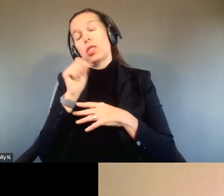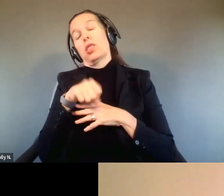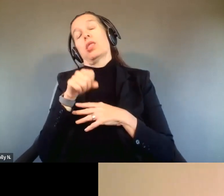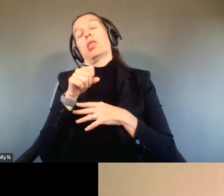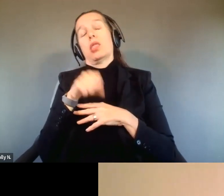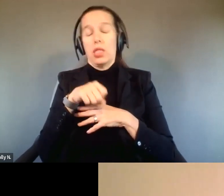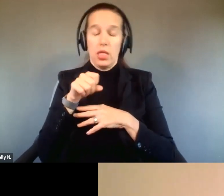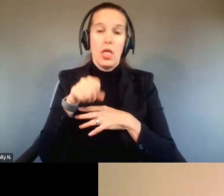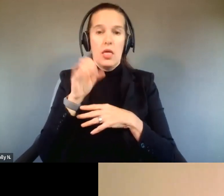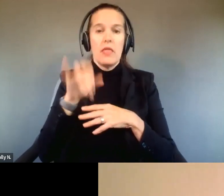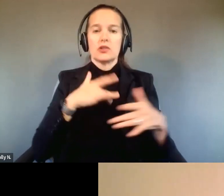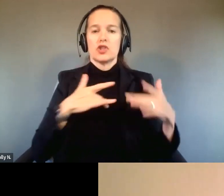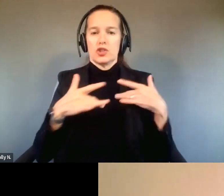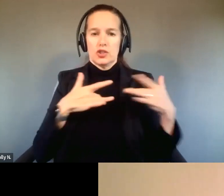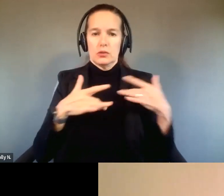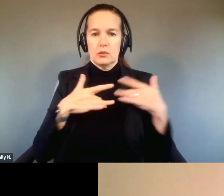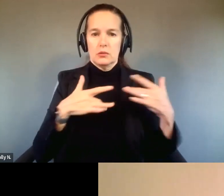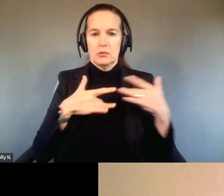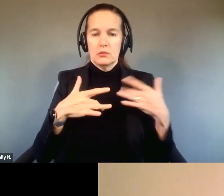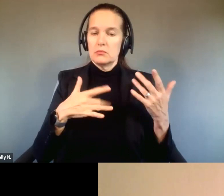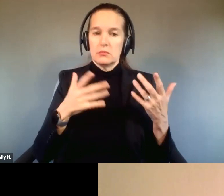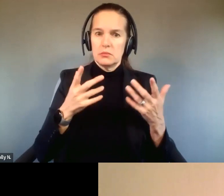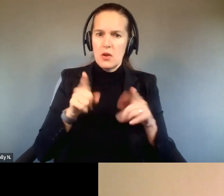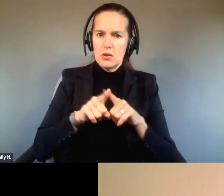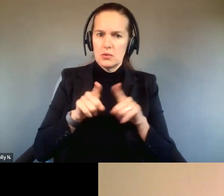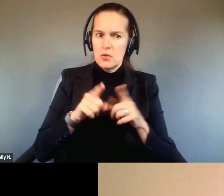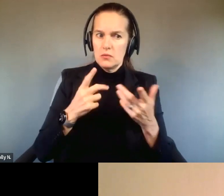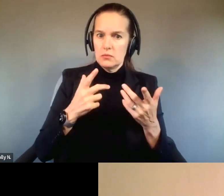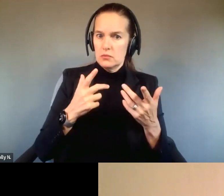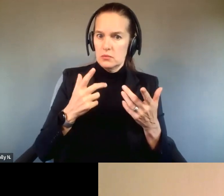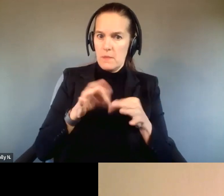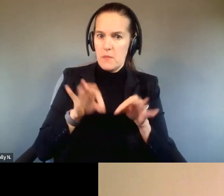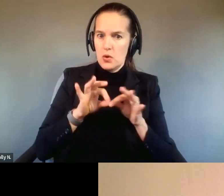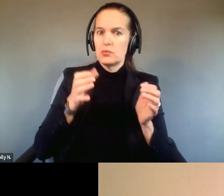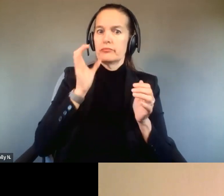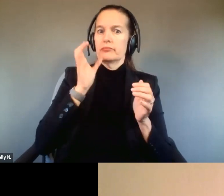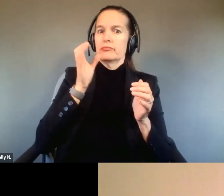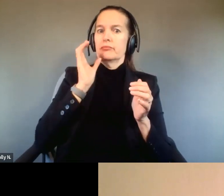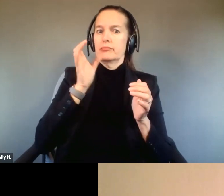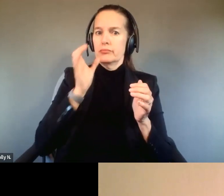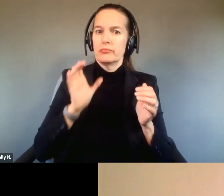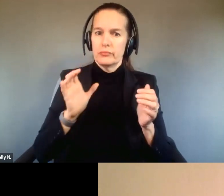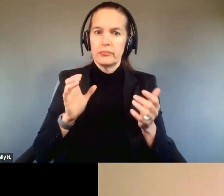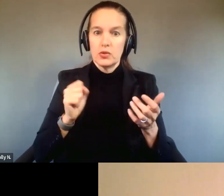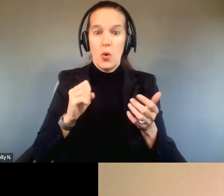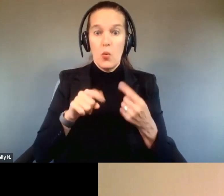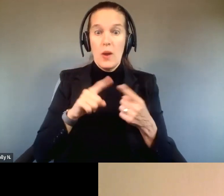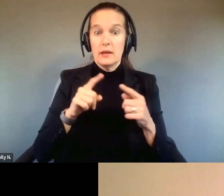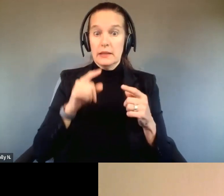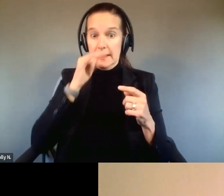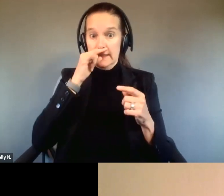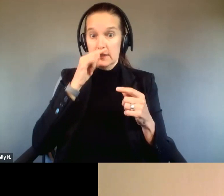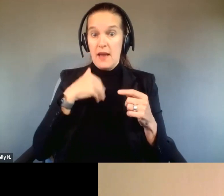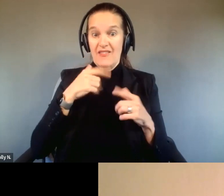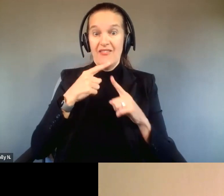that is more concerning. Hydration status is really important. So especially when kids are having fevers, this